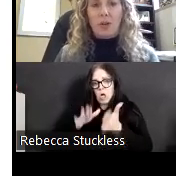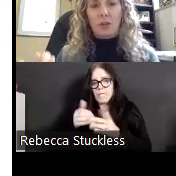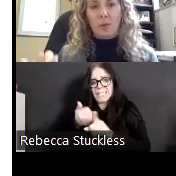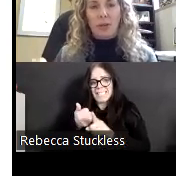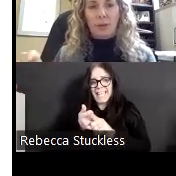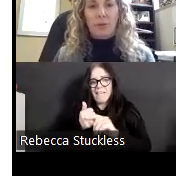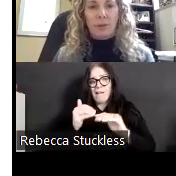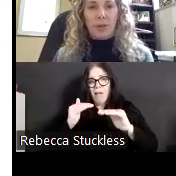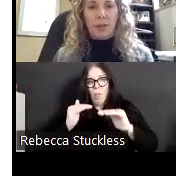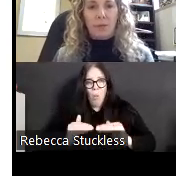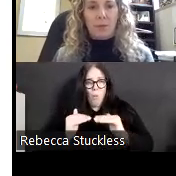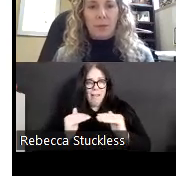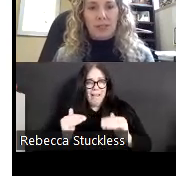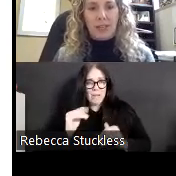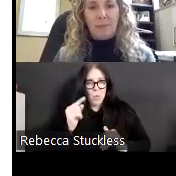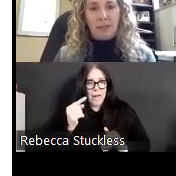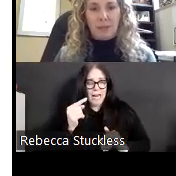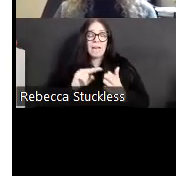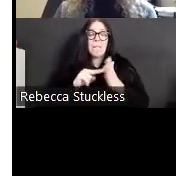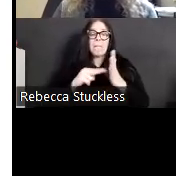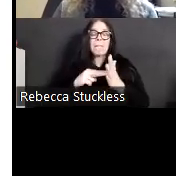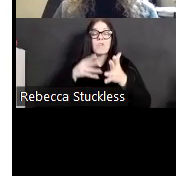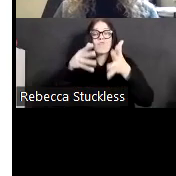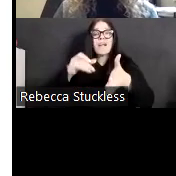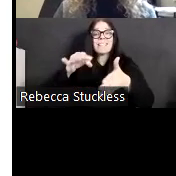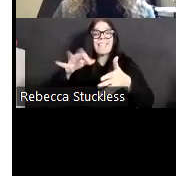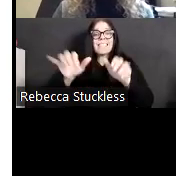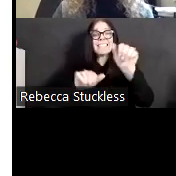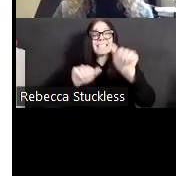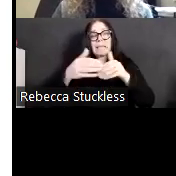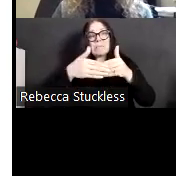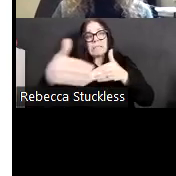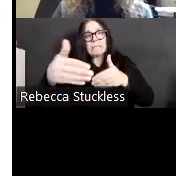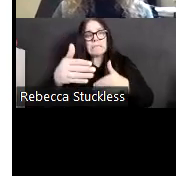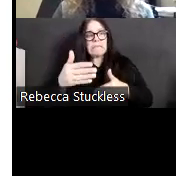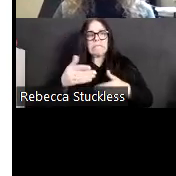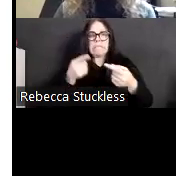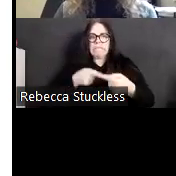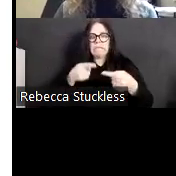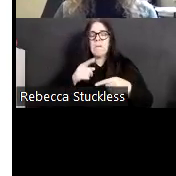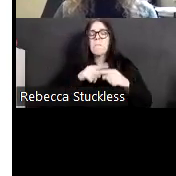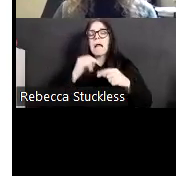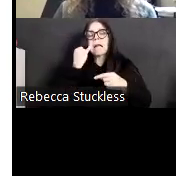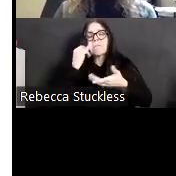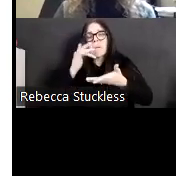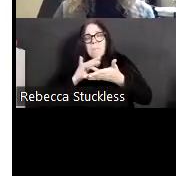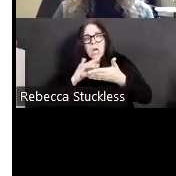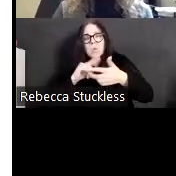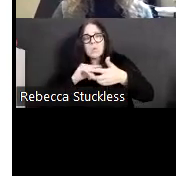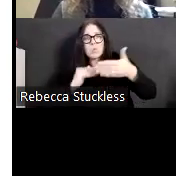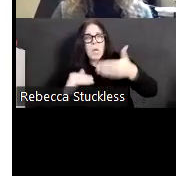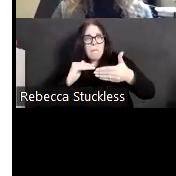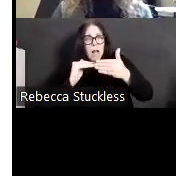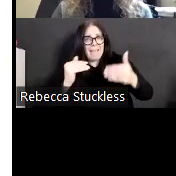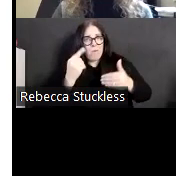to struggle with the full assessment. But if they're middle to upper level one, they should be able to get through the majority